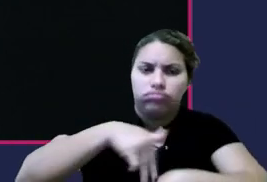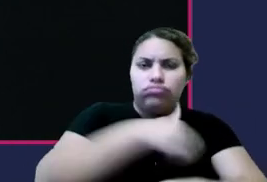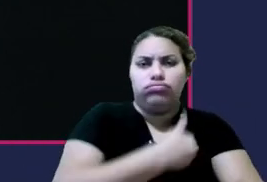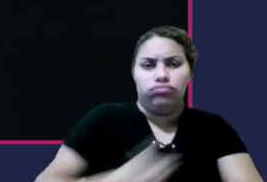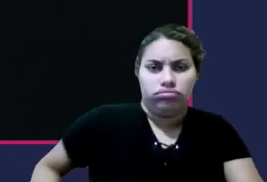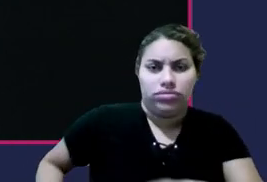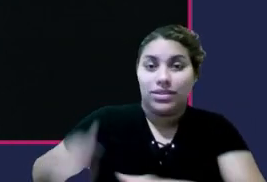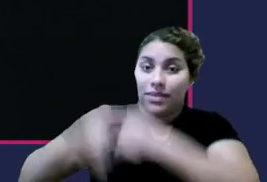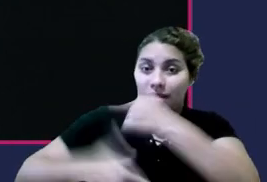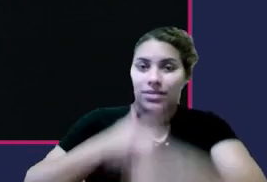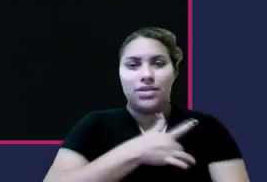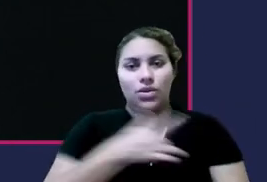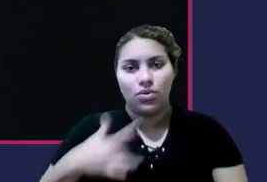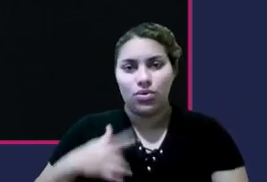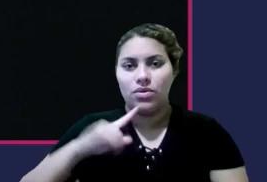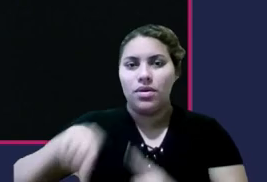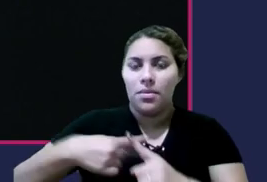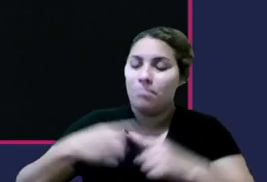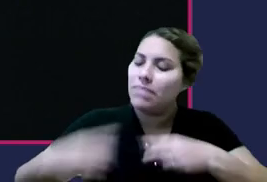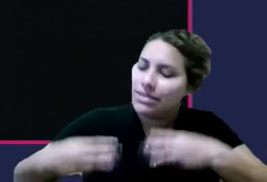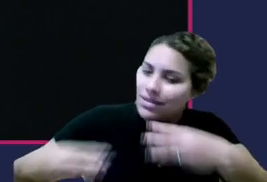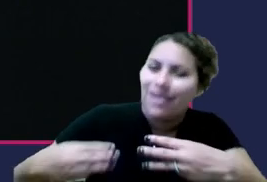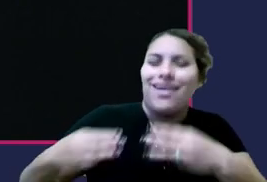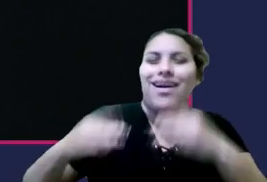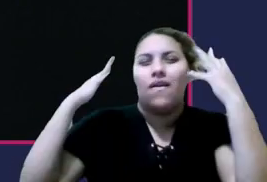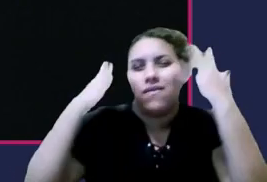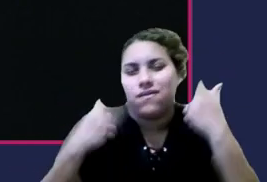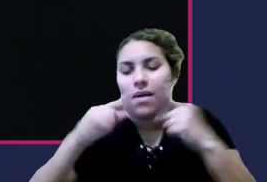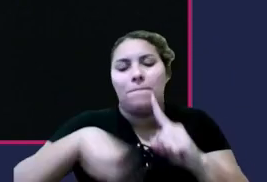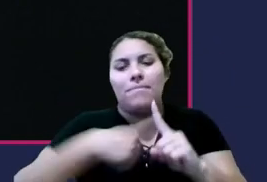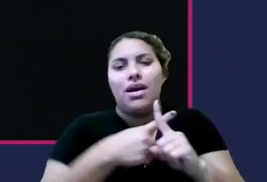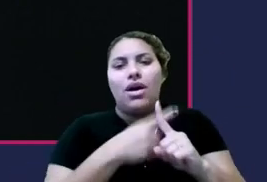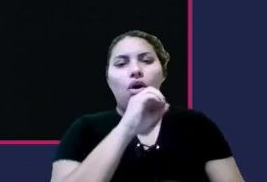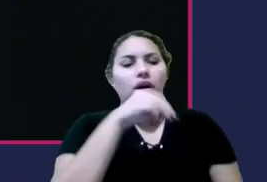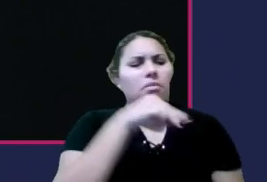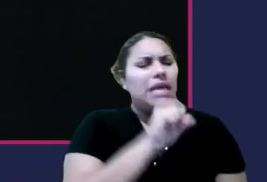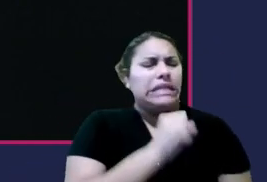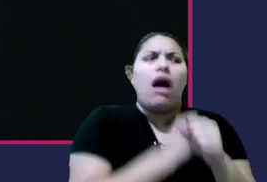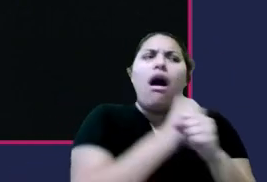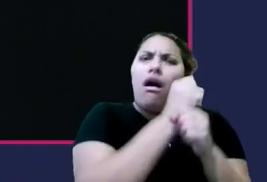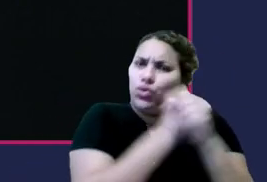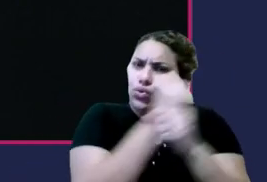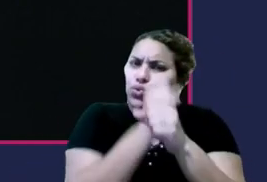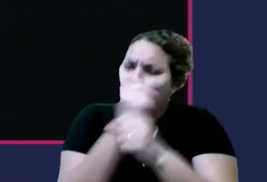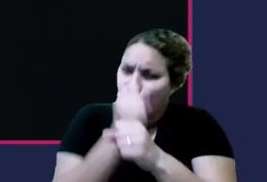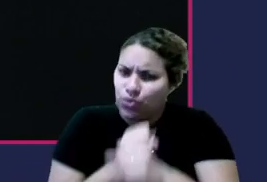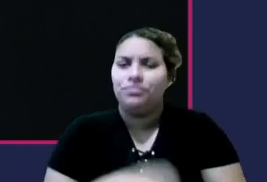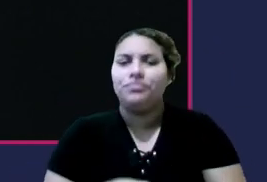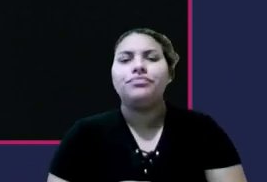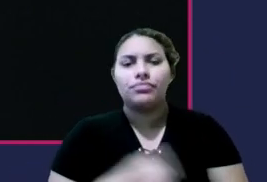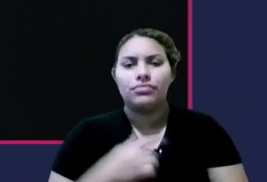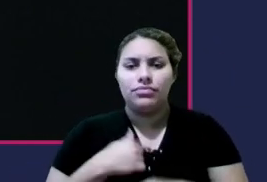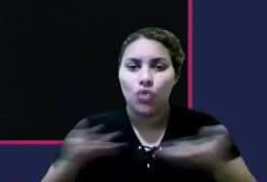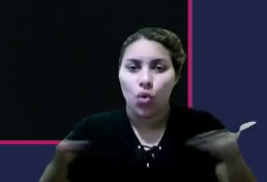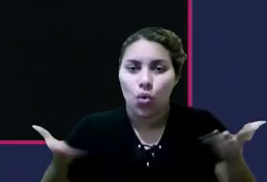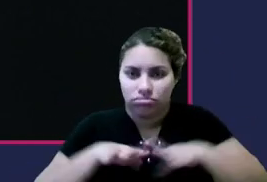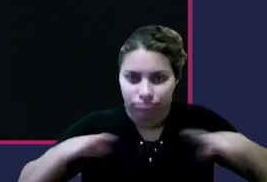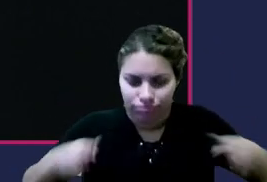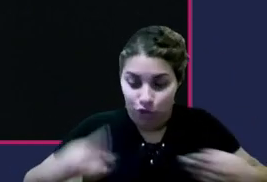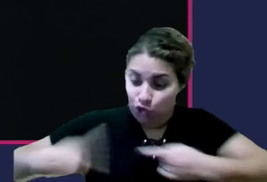16 years of public office. I worked in the Treasury Ministry and the Health